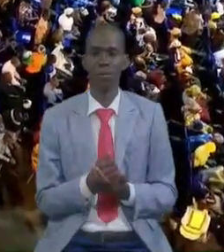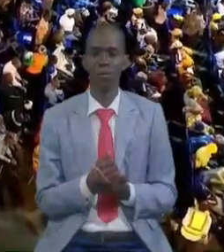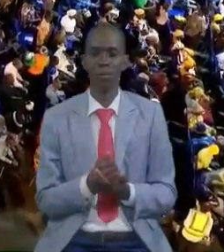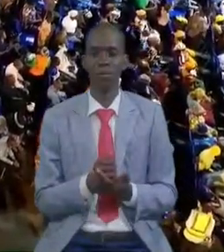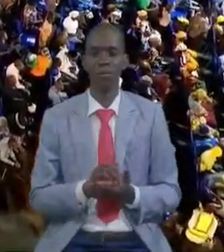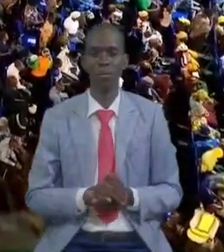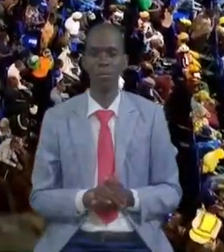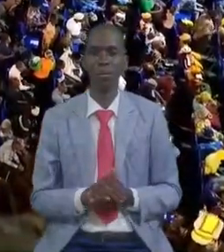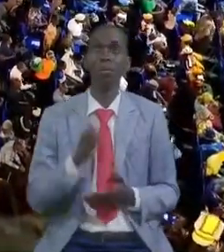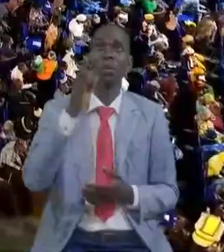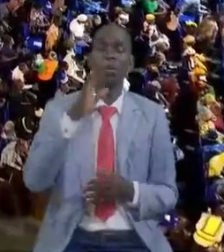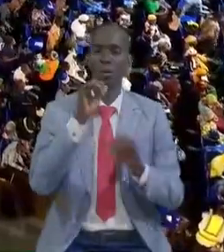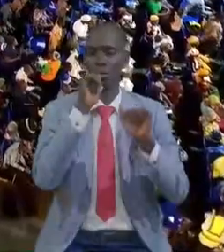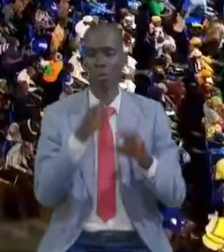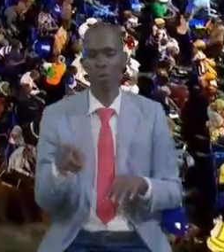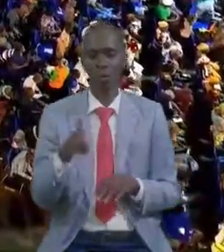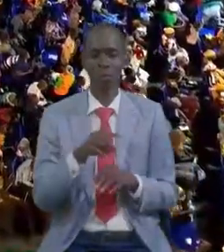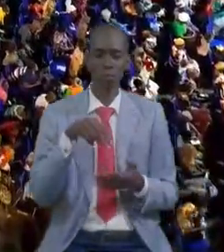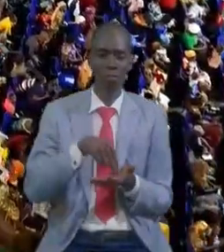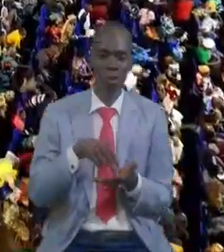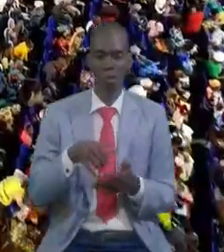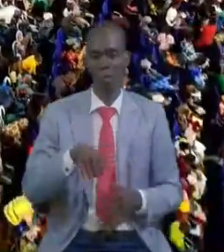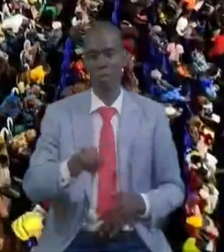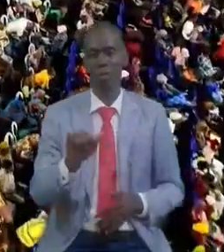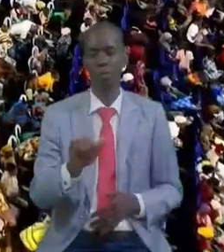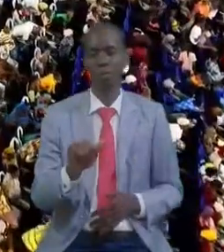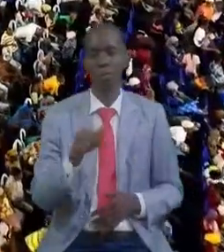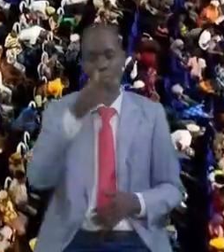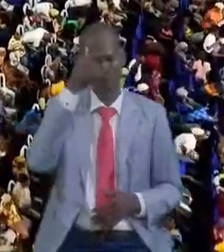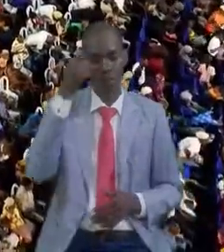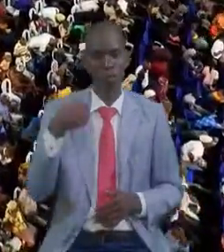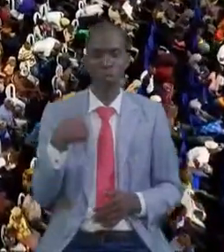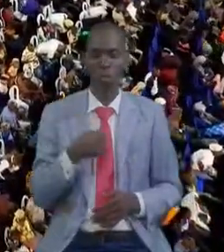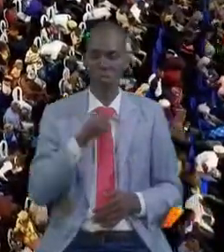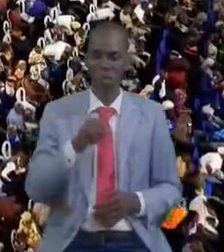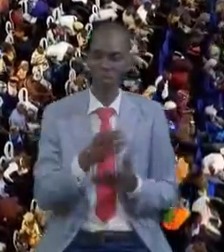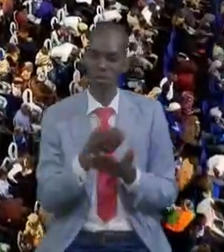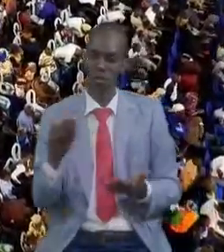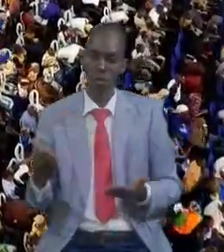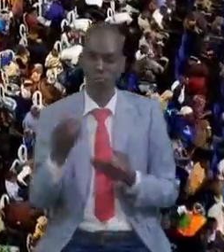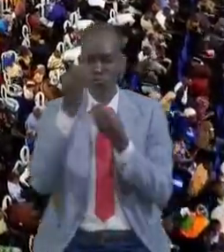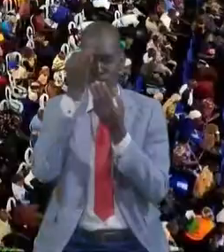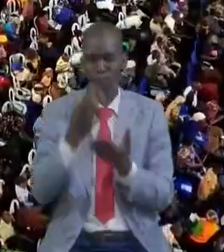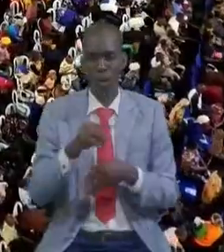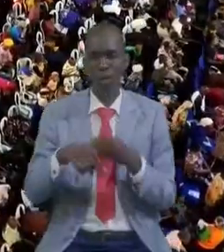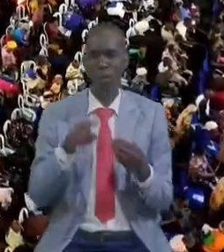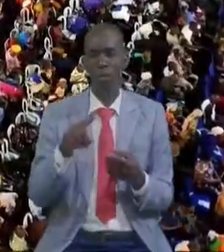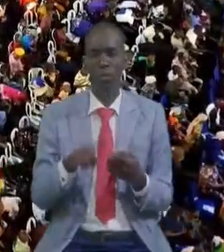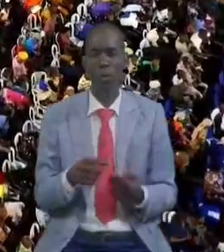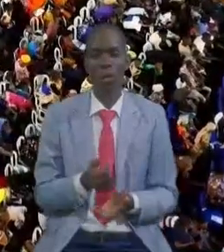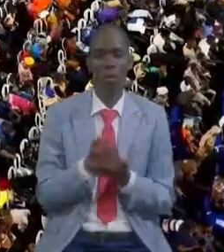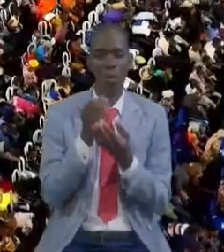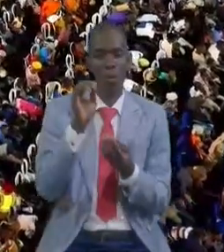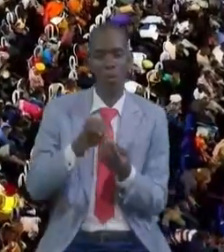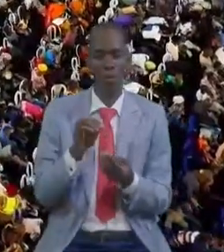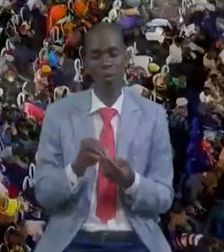God bless you. Keep on standing, because we need some information so as to help you further. We call on